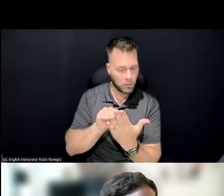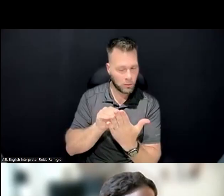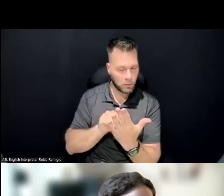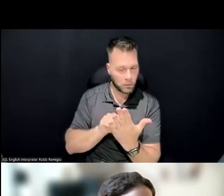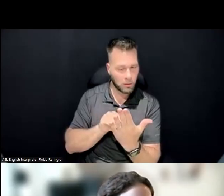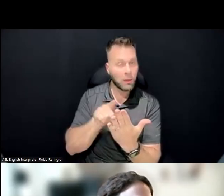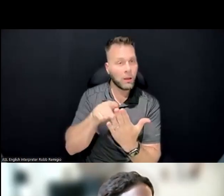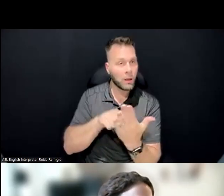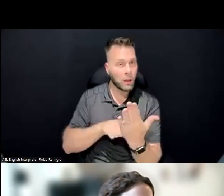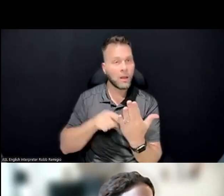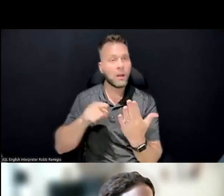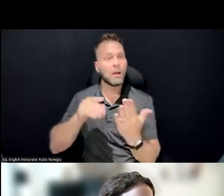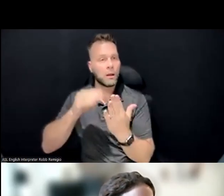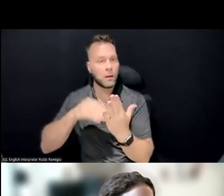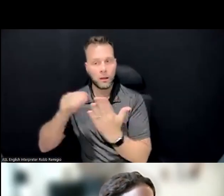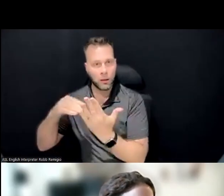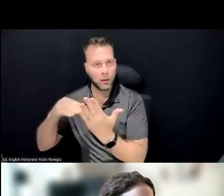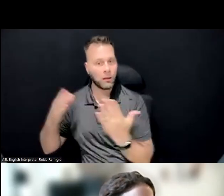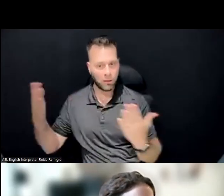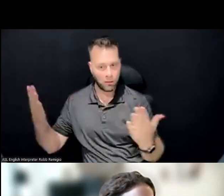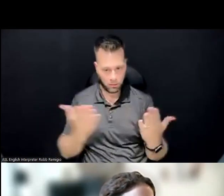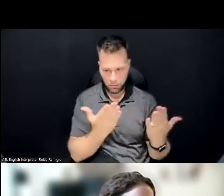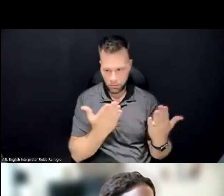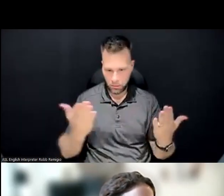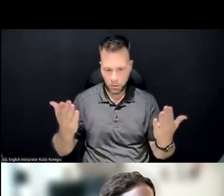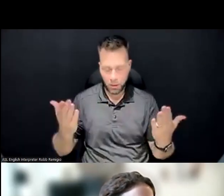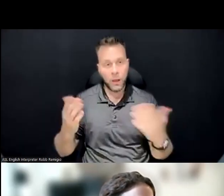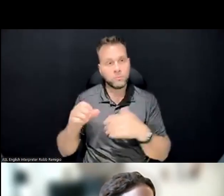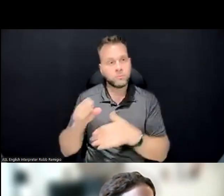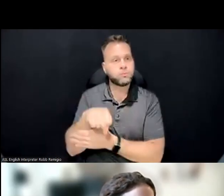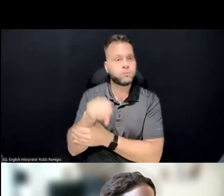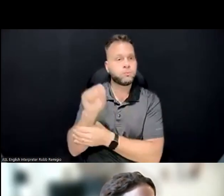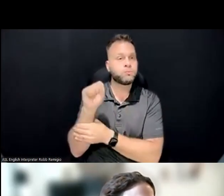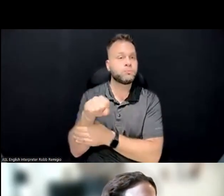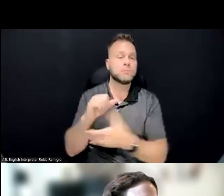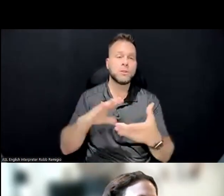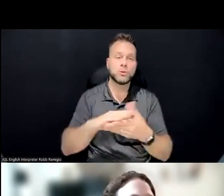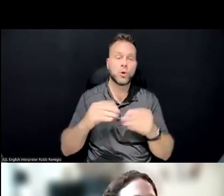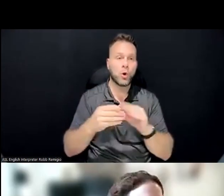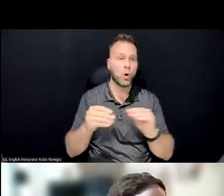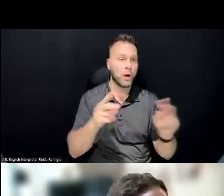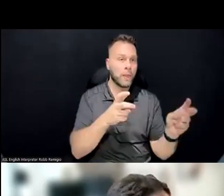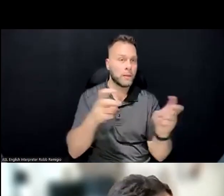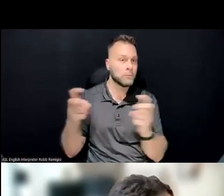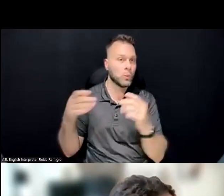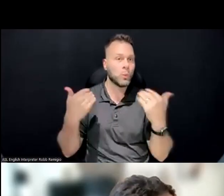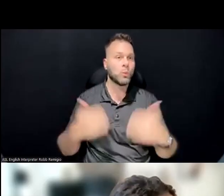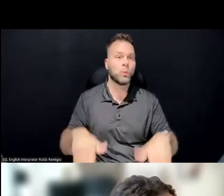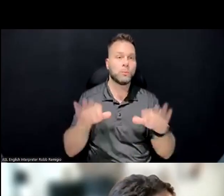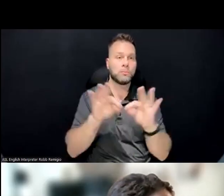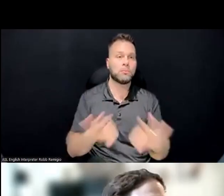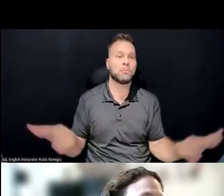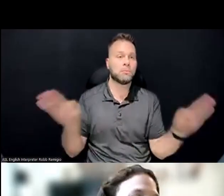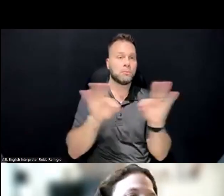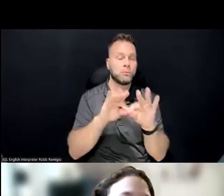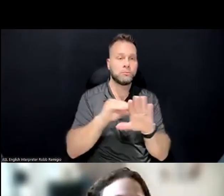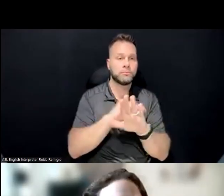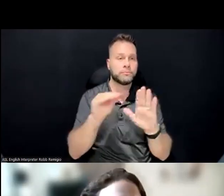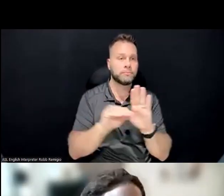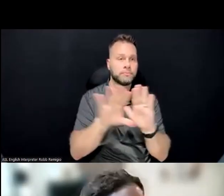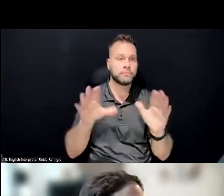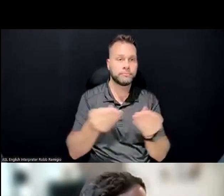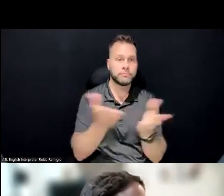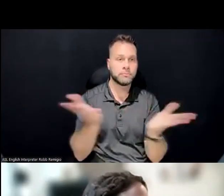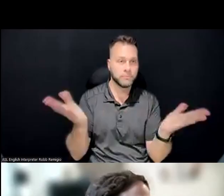their stories because more than ever, the narratives are so, so important. Thank you. Thanks so much for sharing, Helena. And